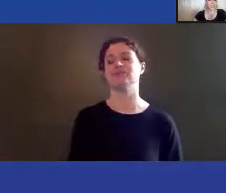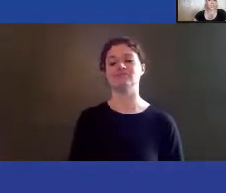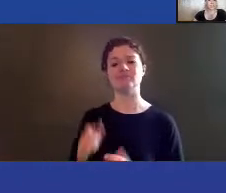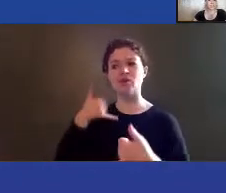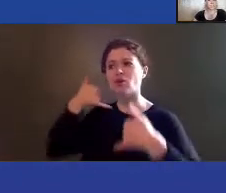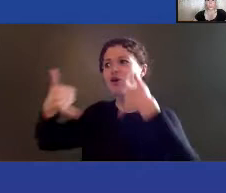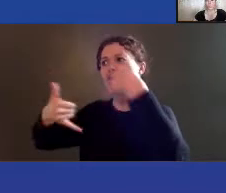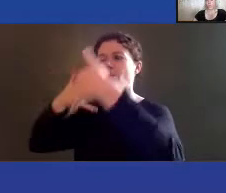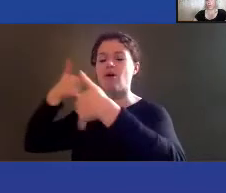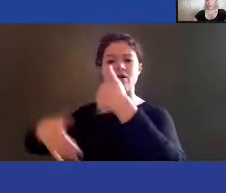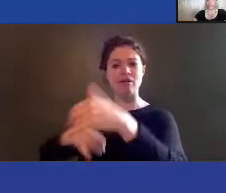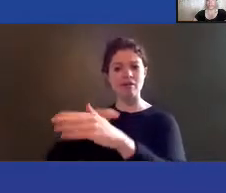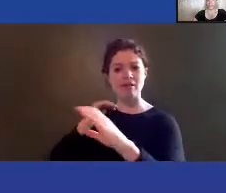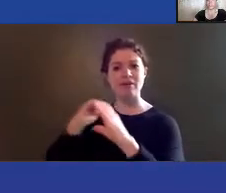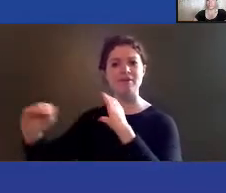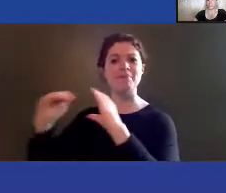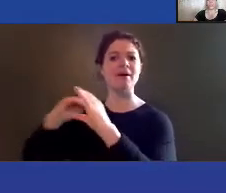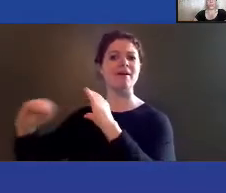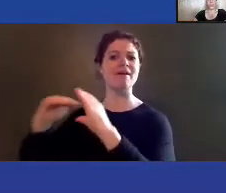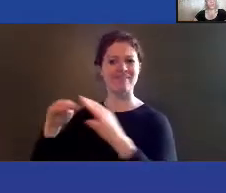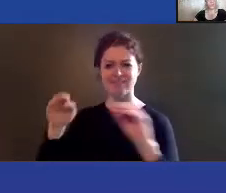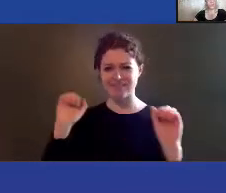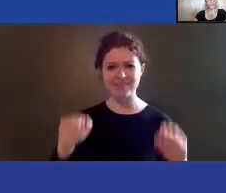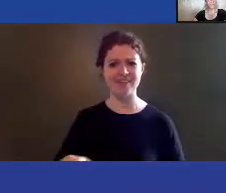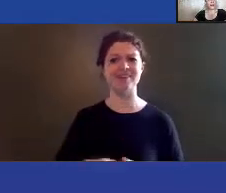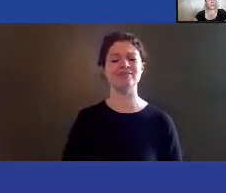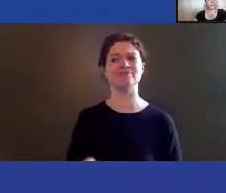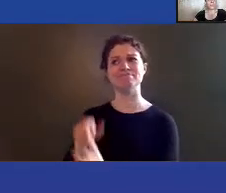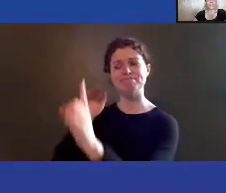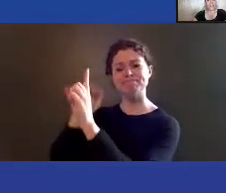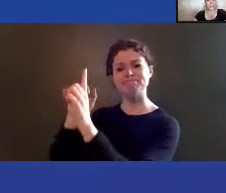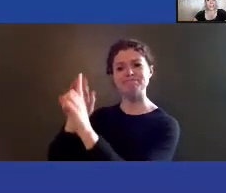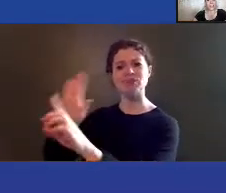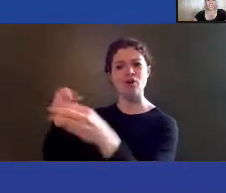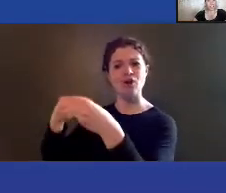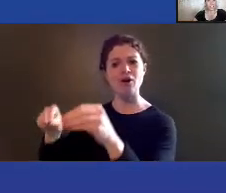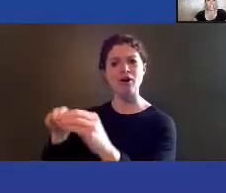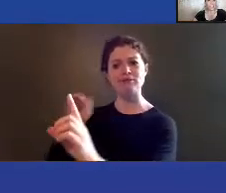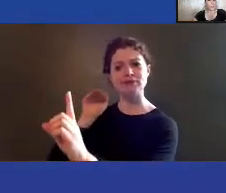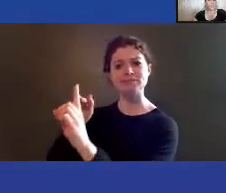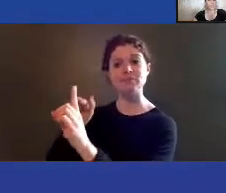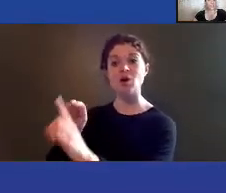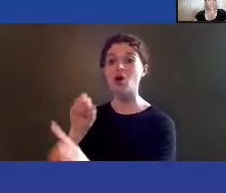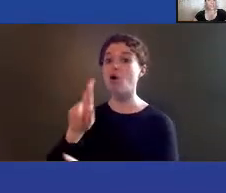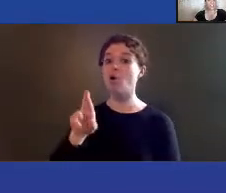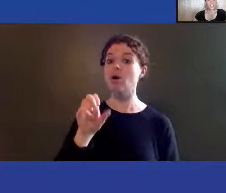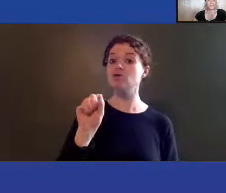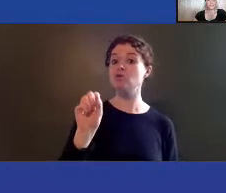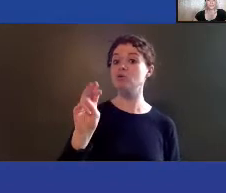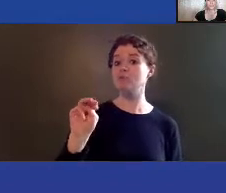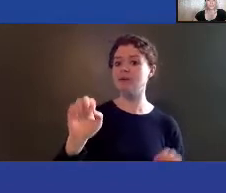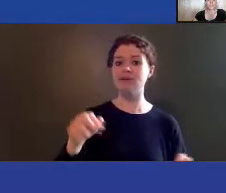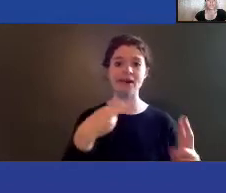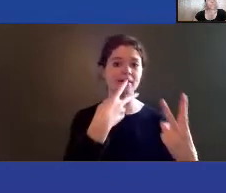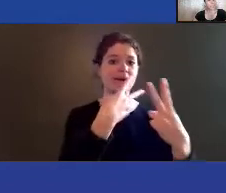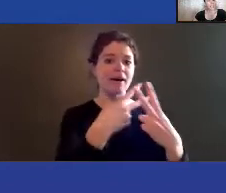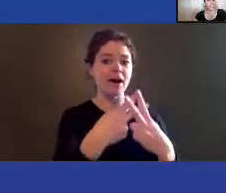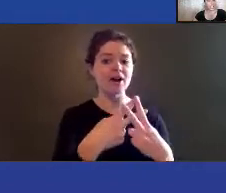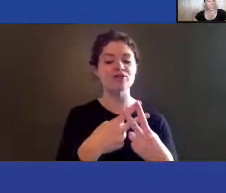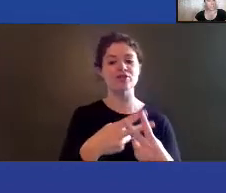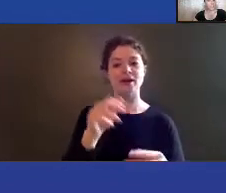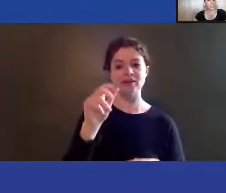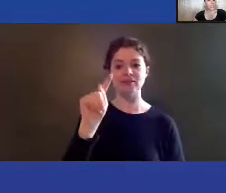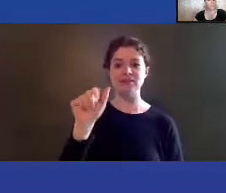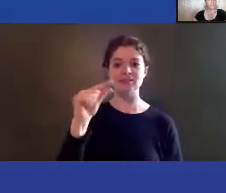representatives directly. You can call their offices or follow, tag, and interact with them on social media. Twitter